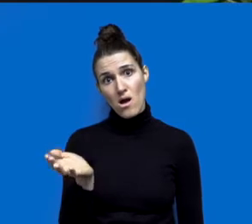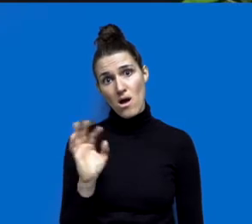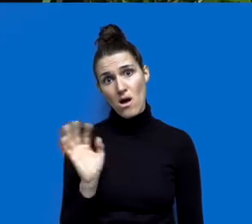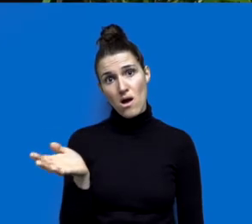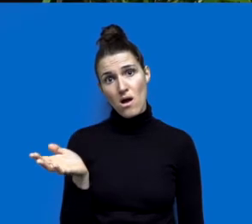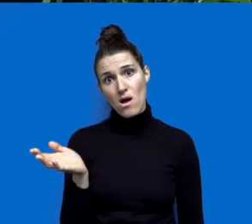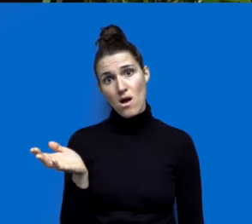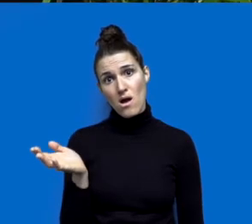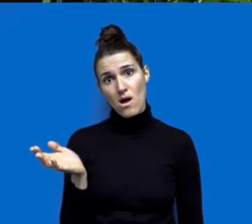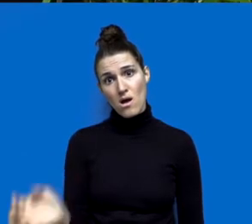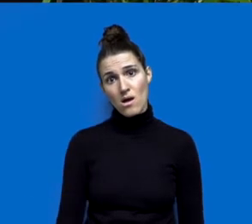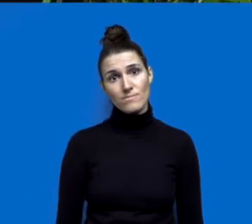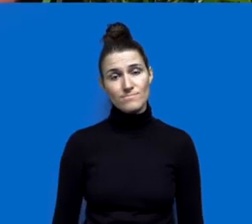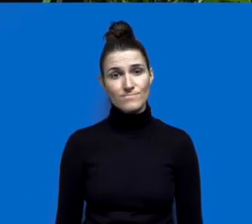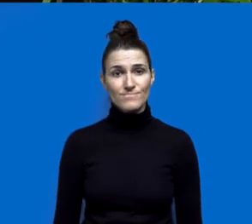Goodbye.